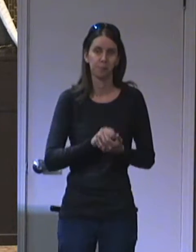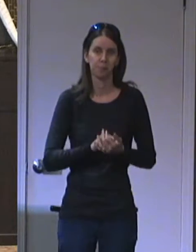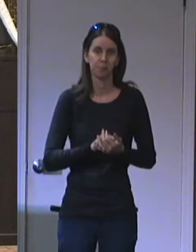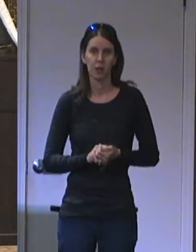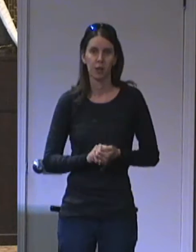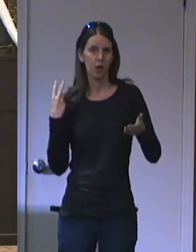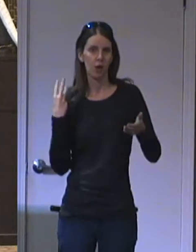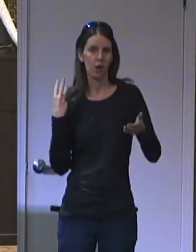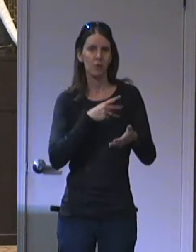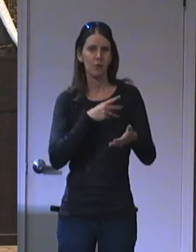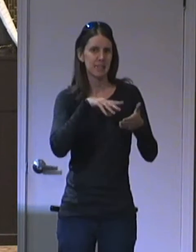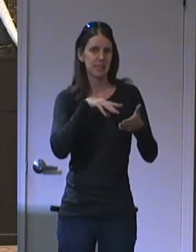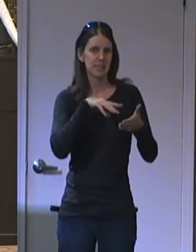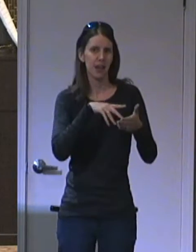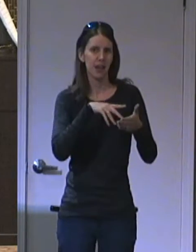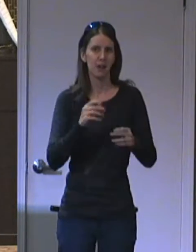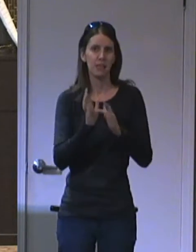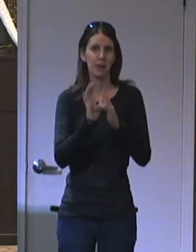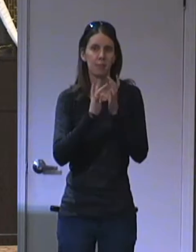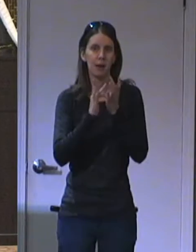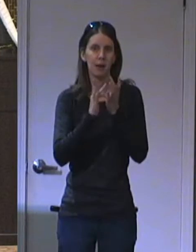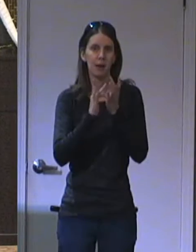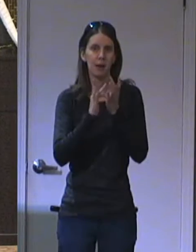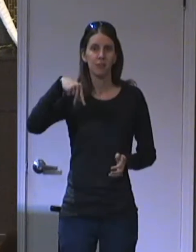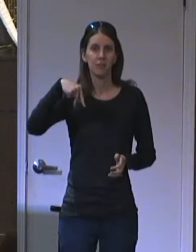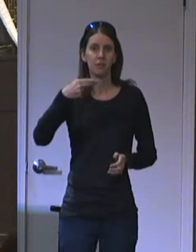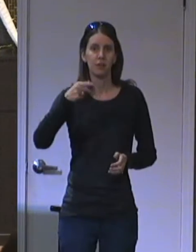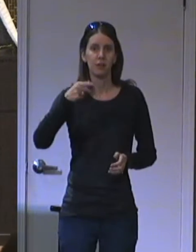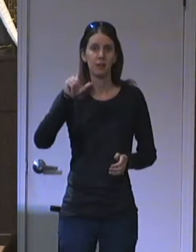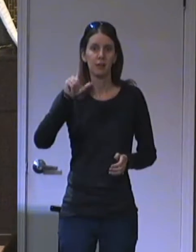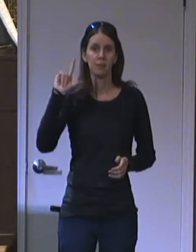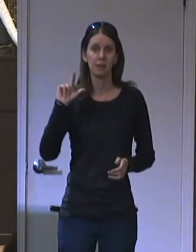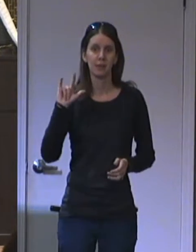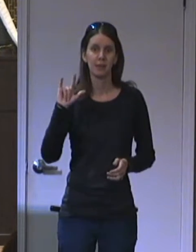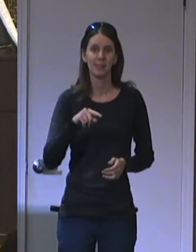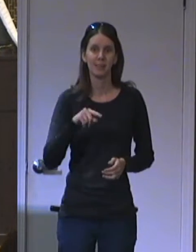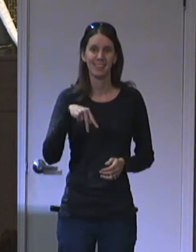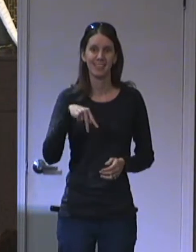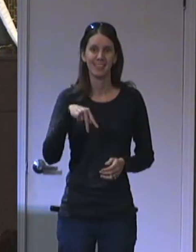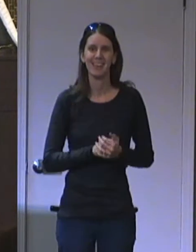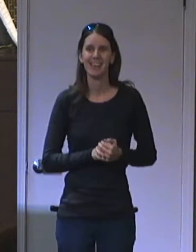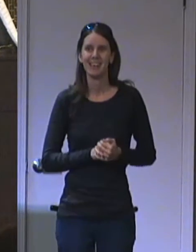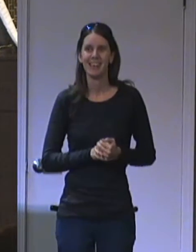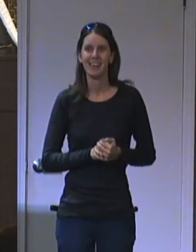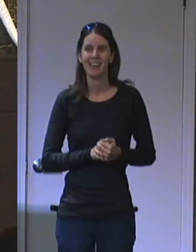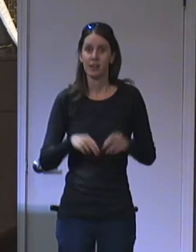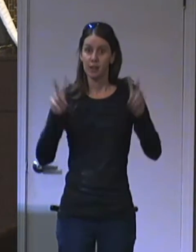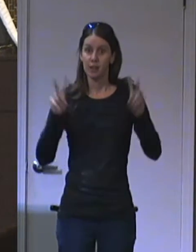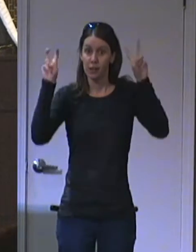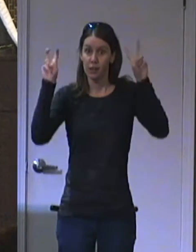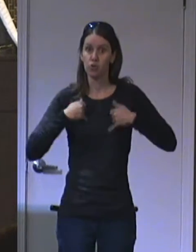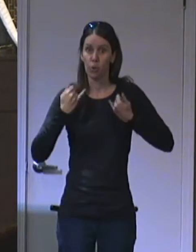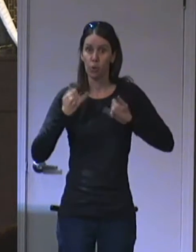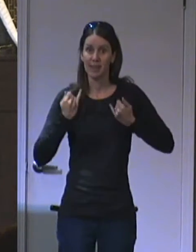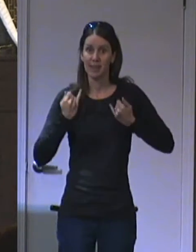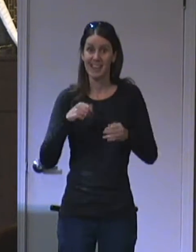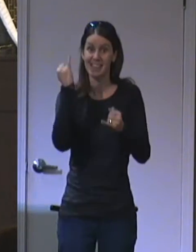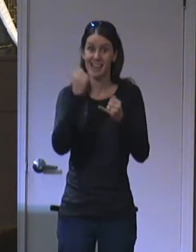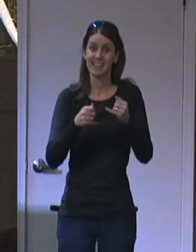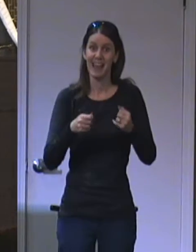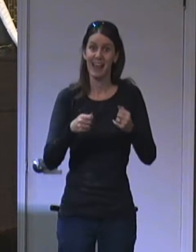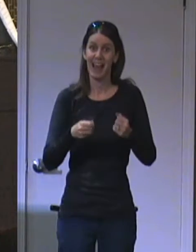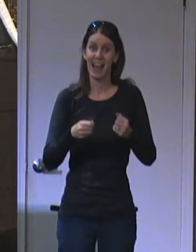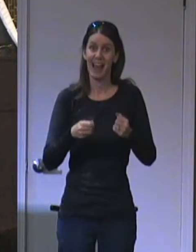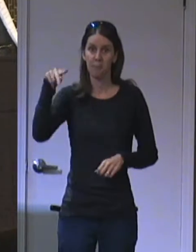been studying in the book of Philippians, a series I've entitled Joy in Philippians. This will be the last message